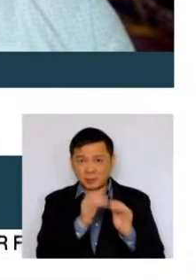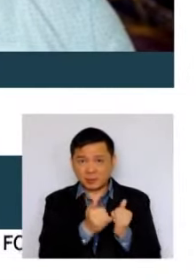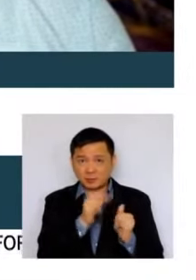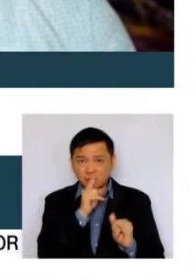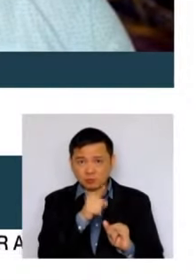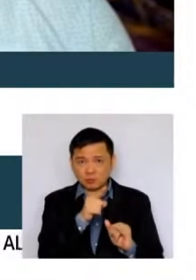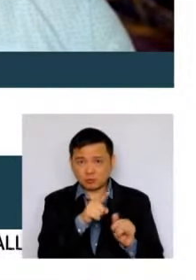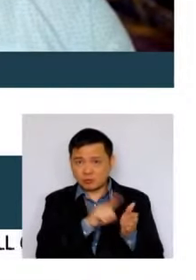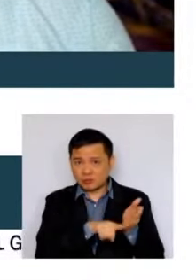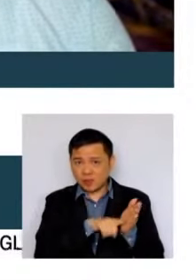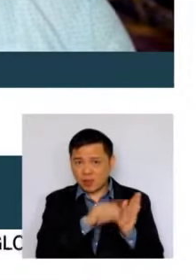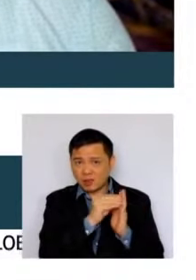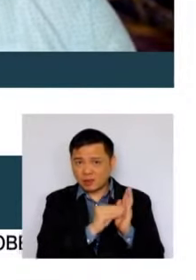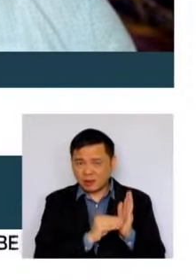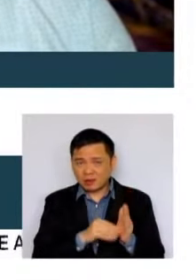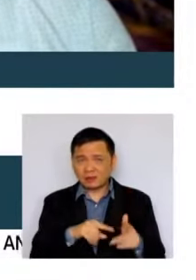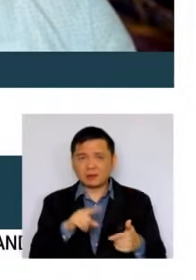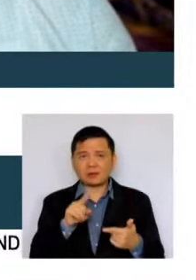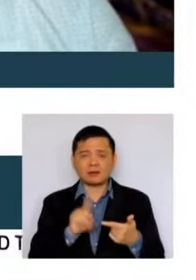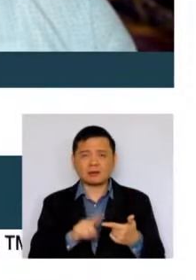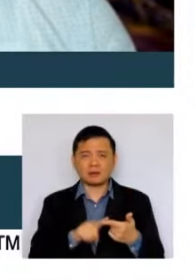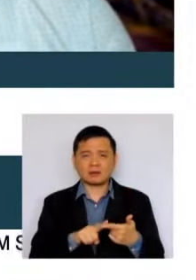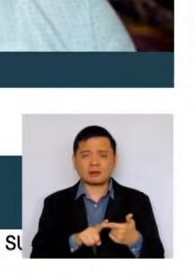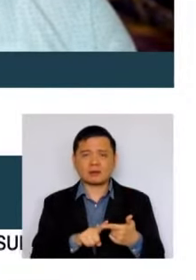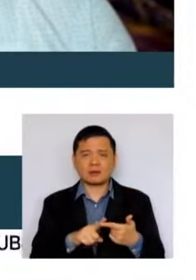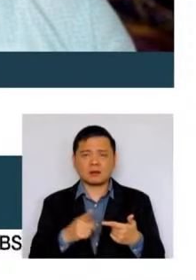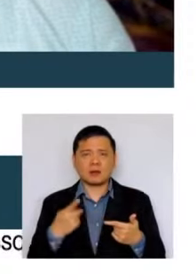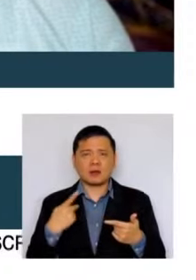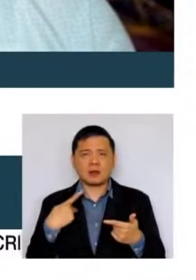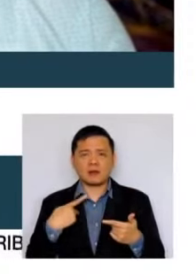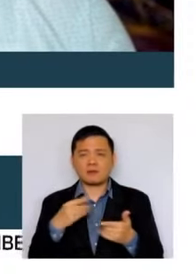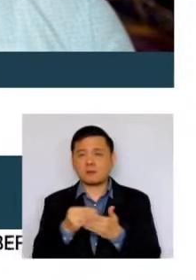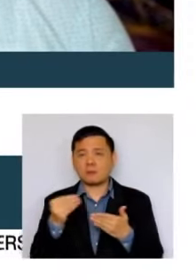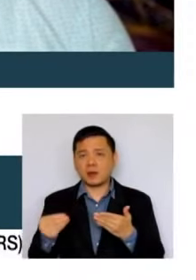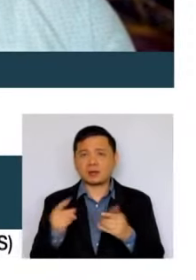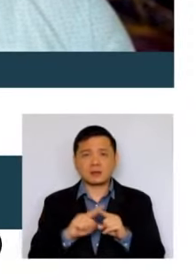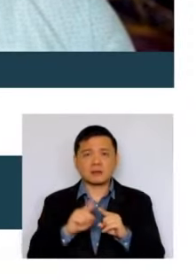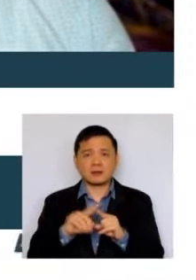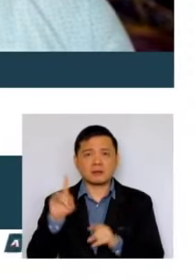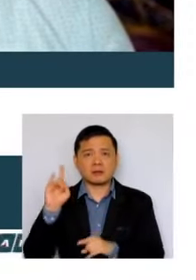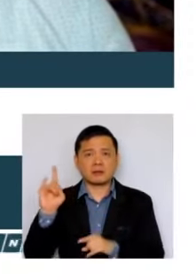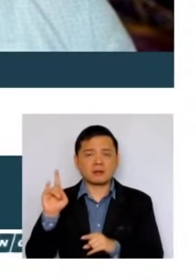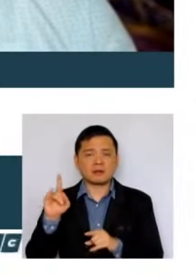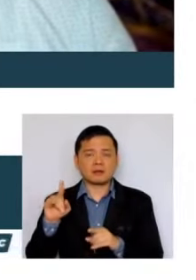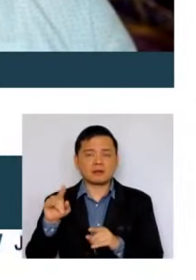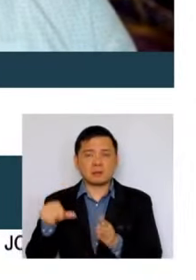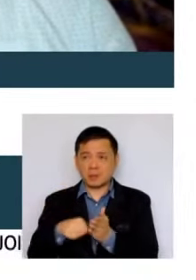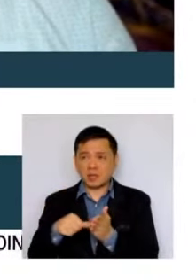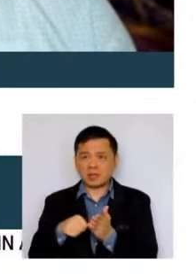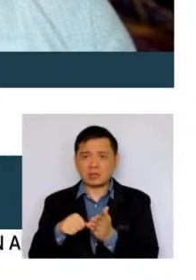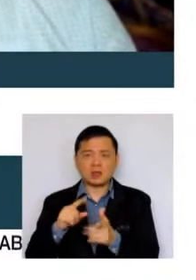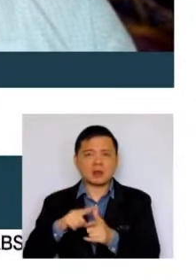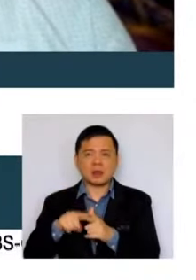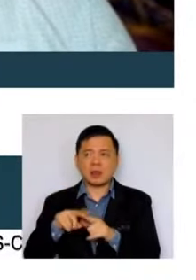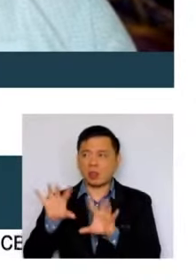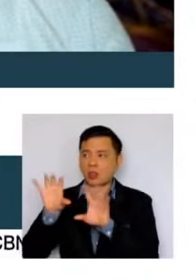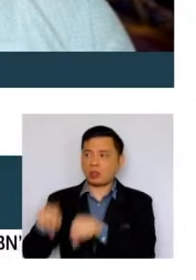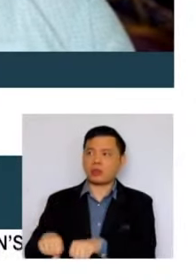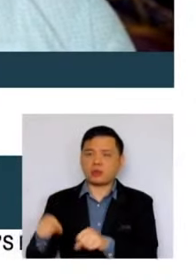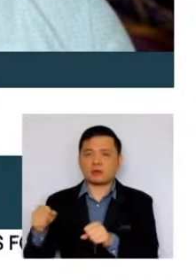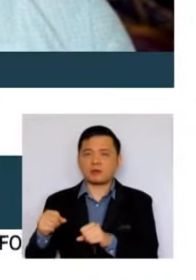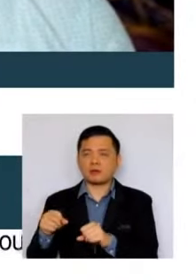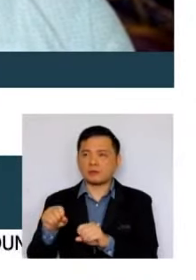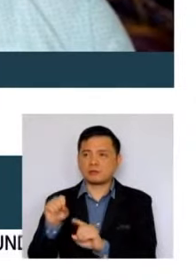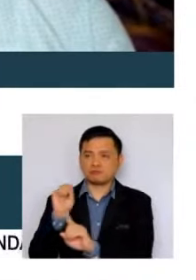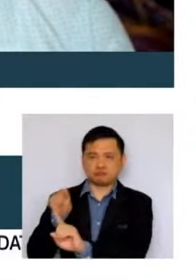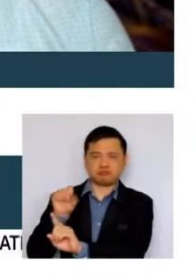in buying up social media pages with huge following and taking over it with one's political messaging? We're not even